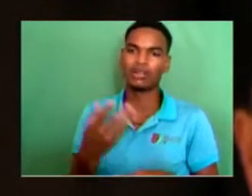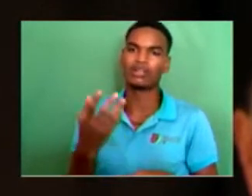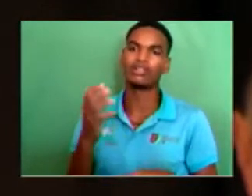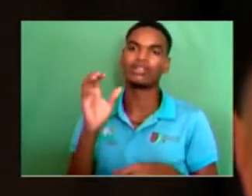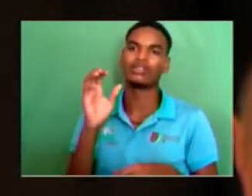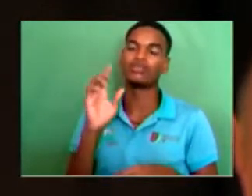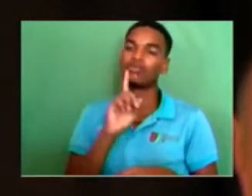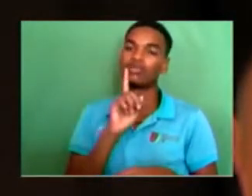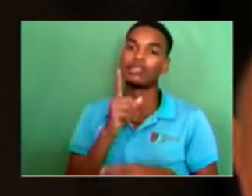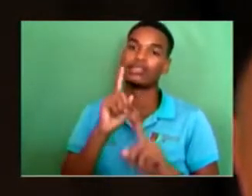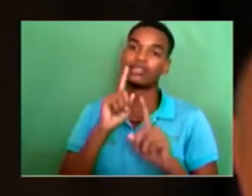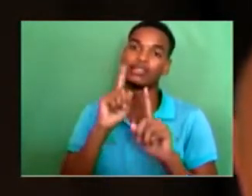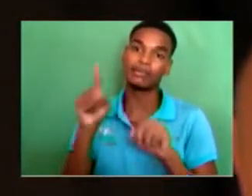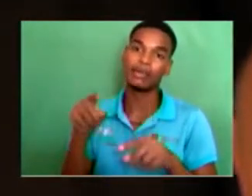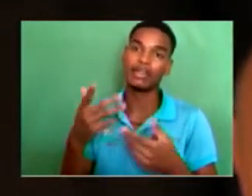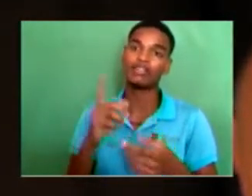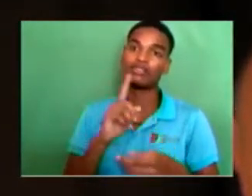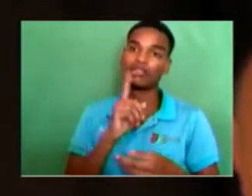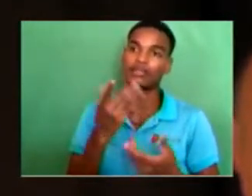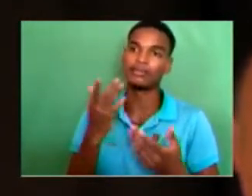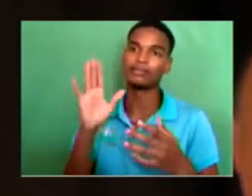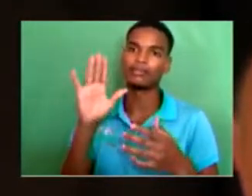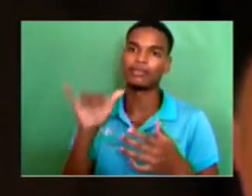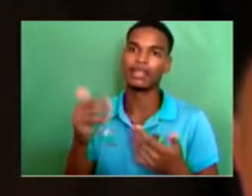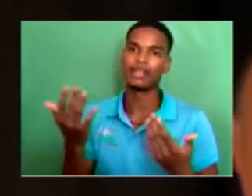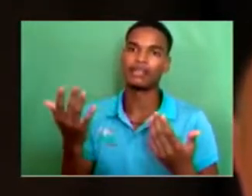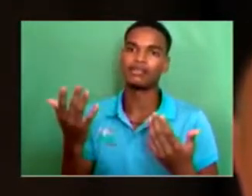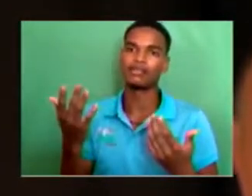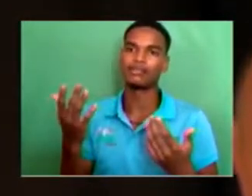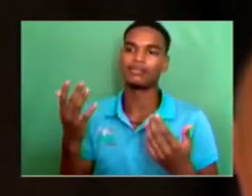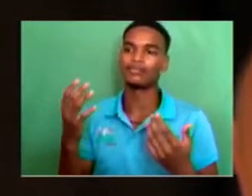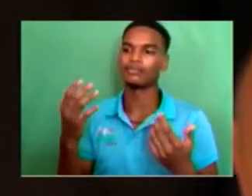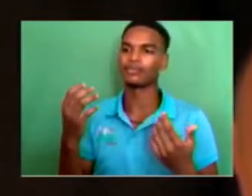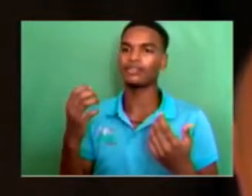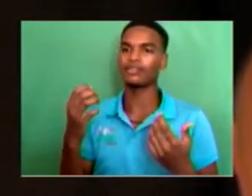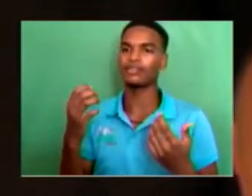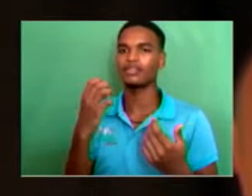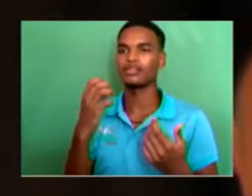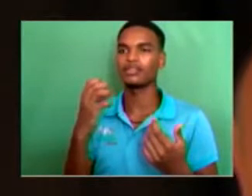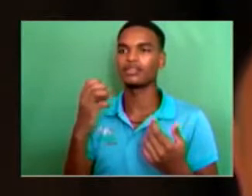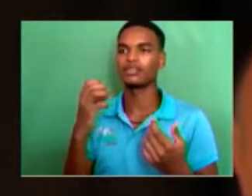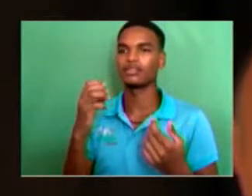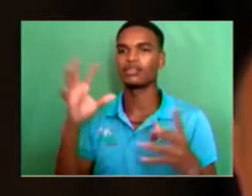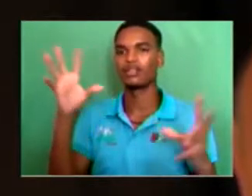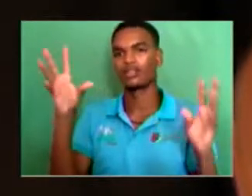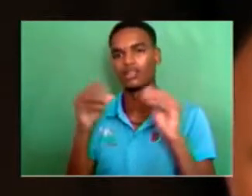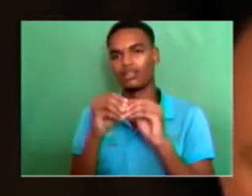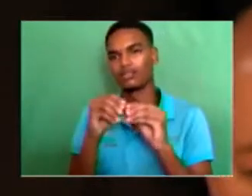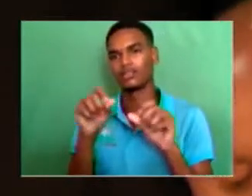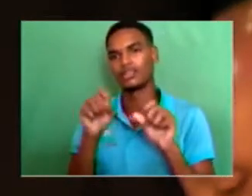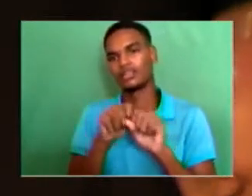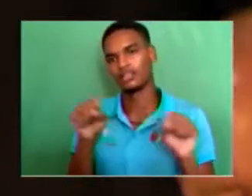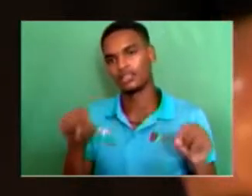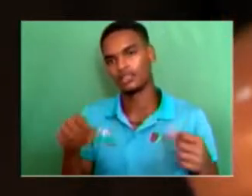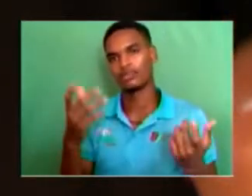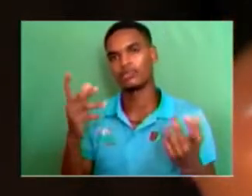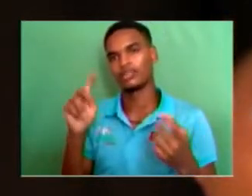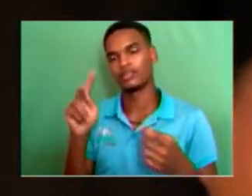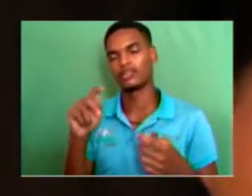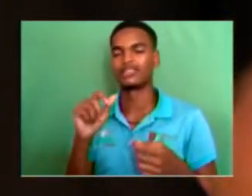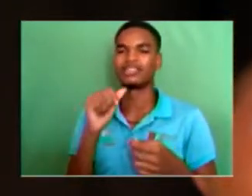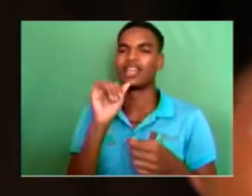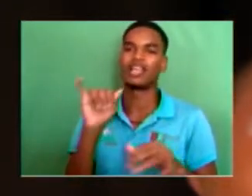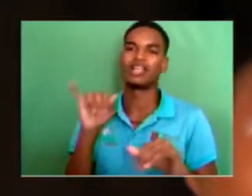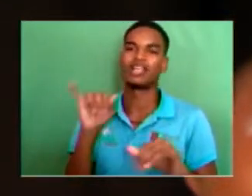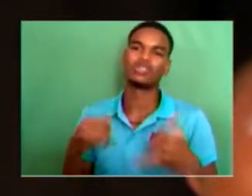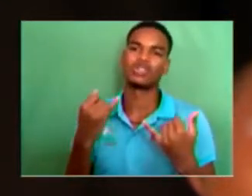driven by, in the ecosystem of television, the entire element. It's not just purely